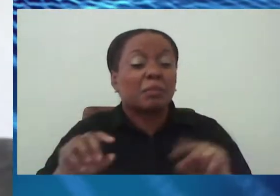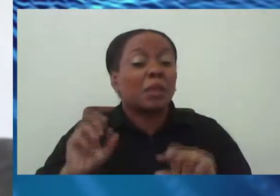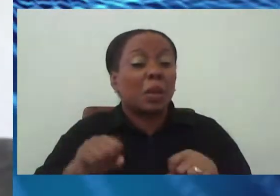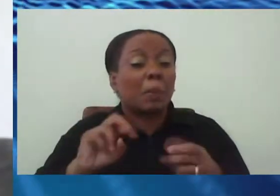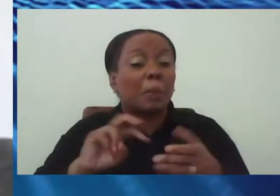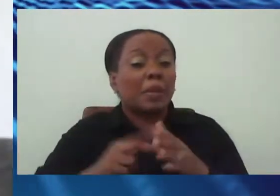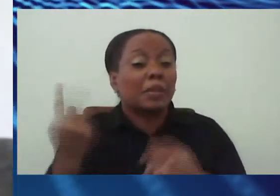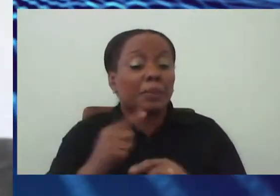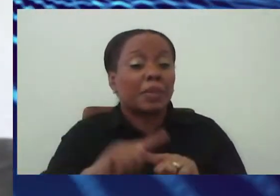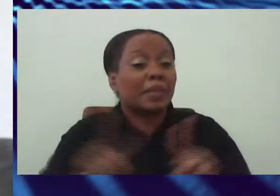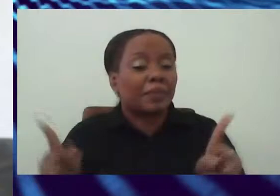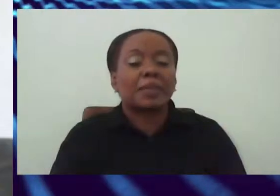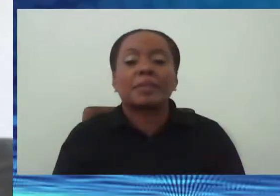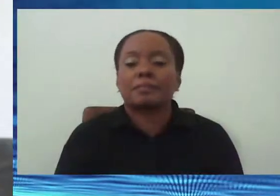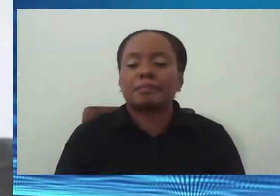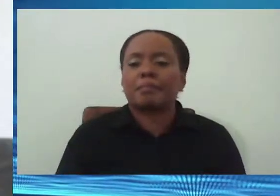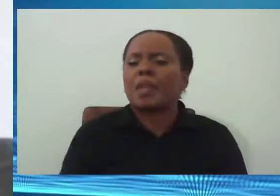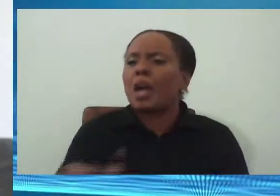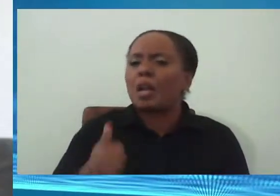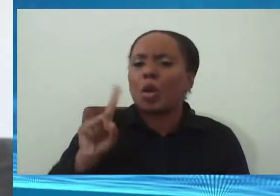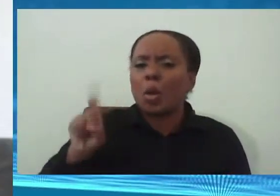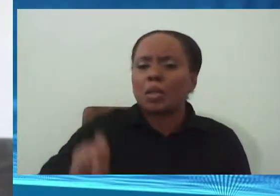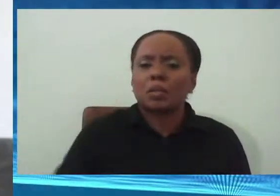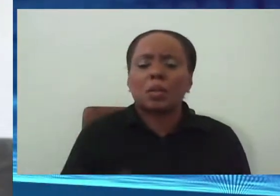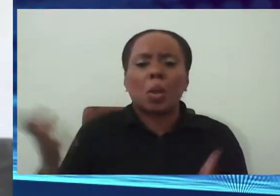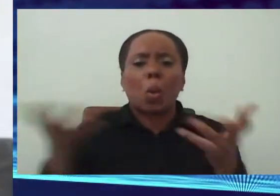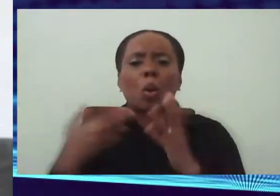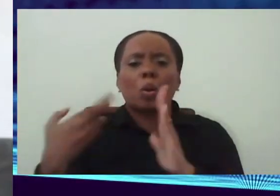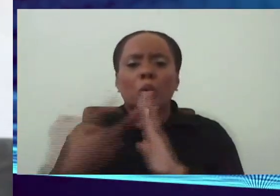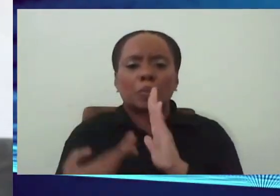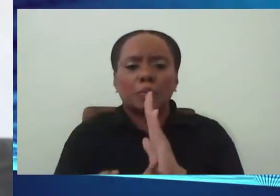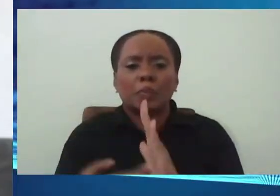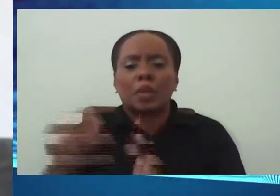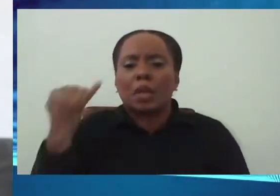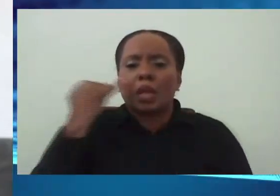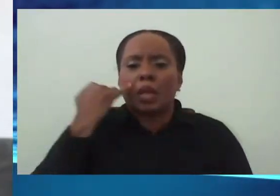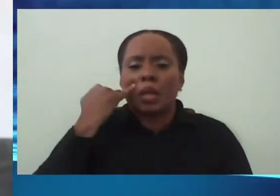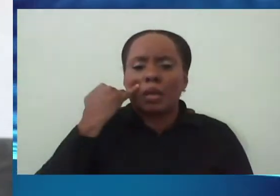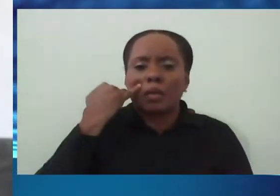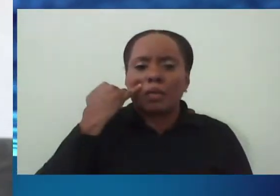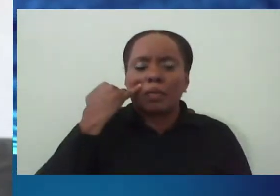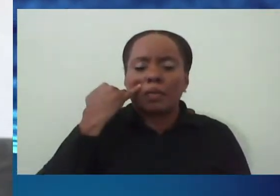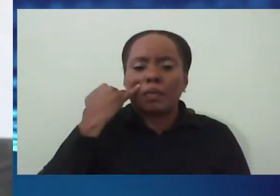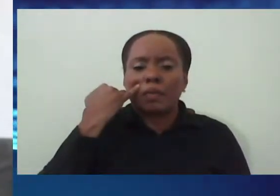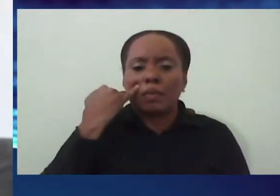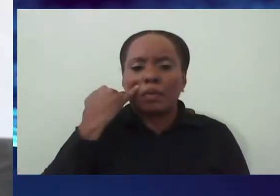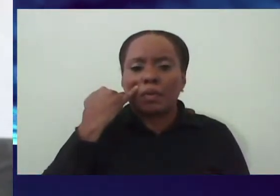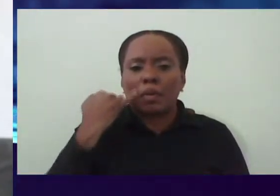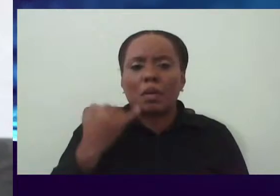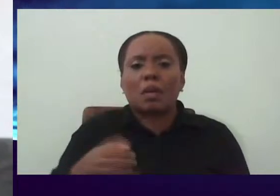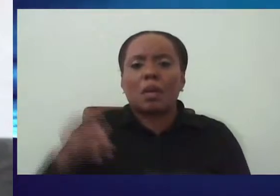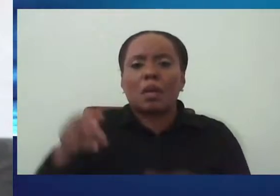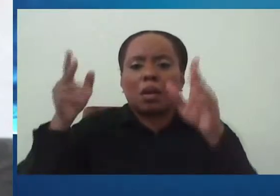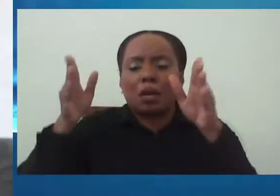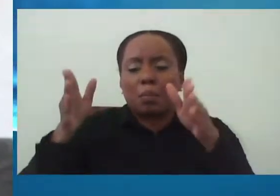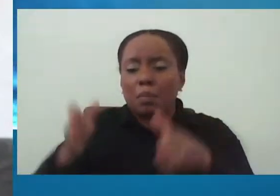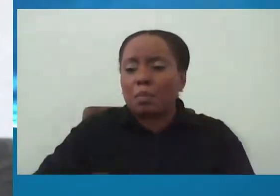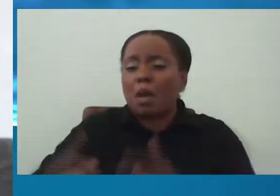or what is the protocol for persons who had some contact with a COVID positive